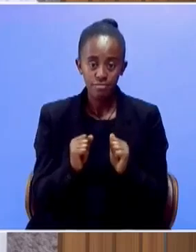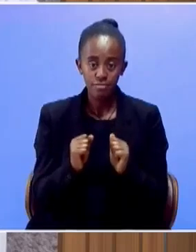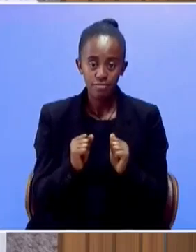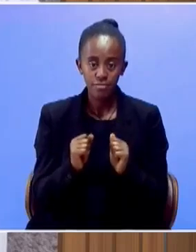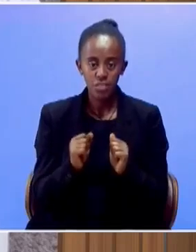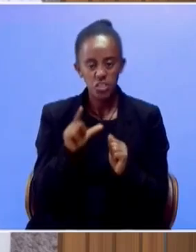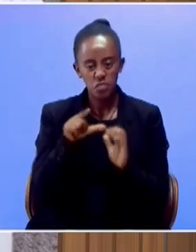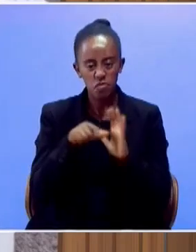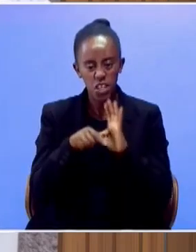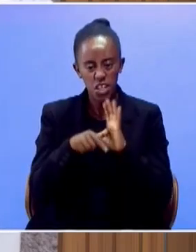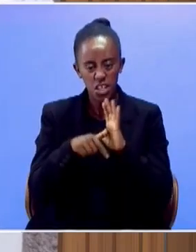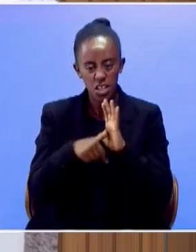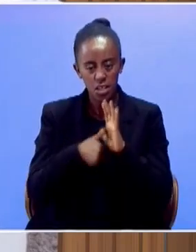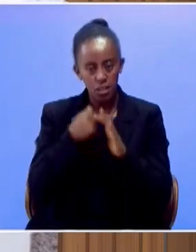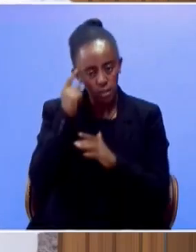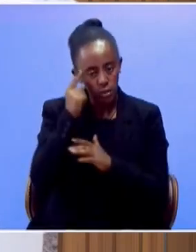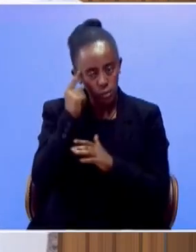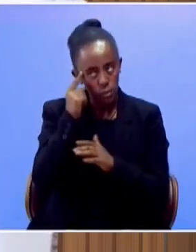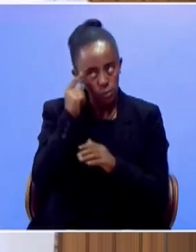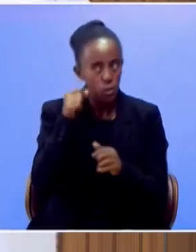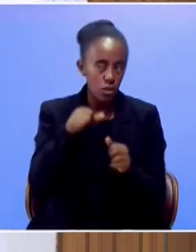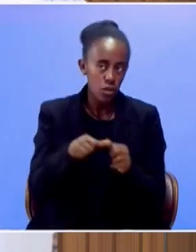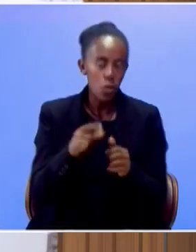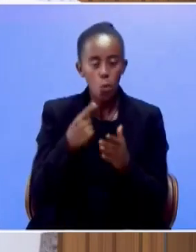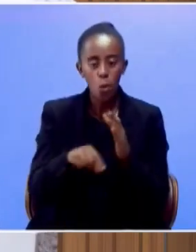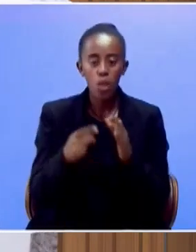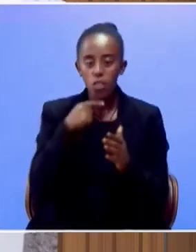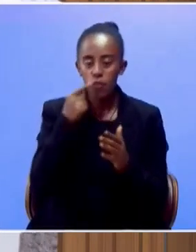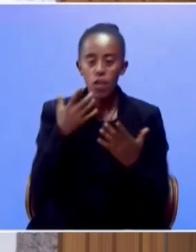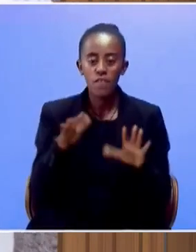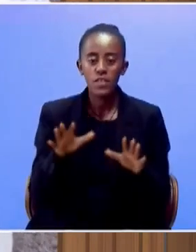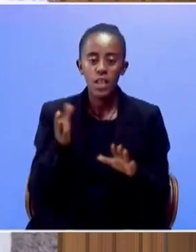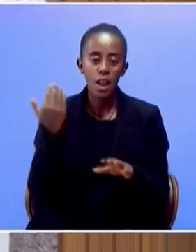few seconds to think or to remember what we have said last time.